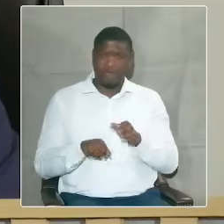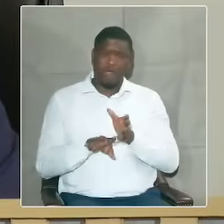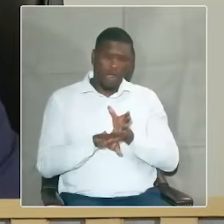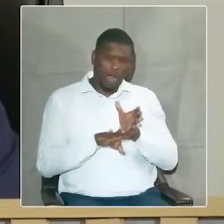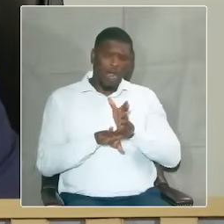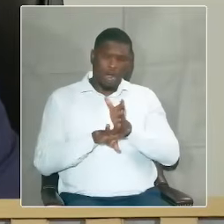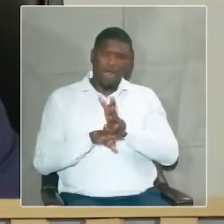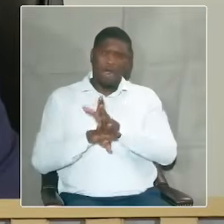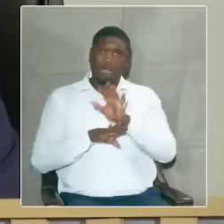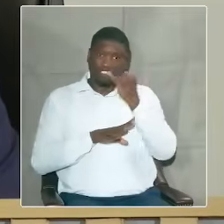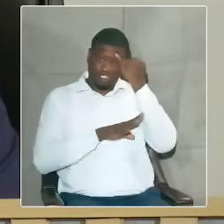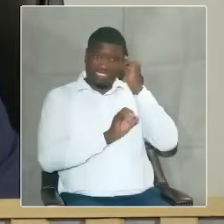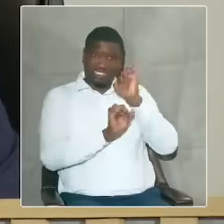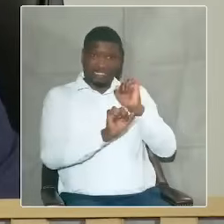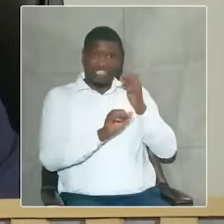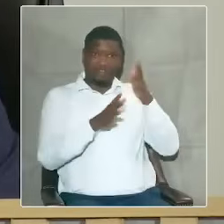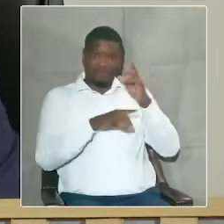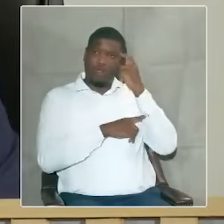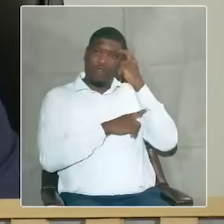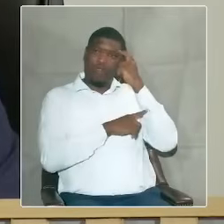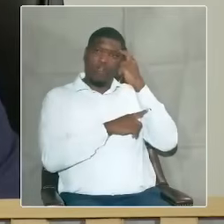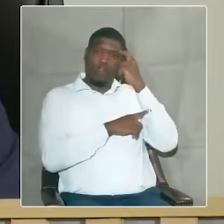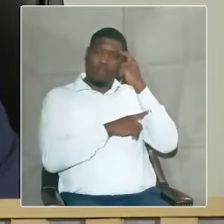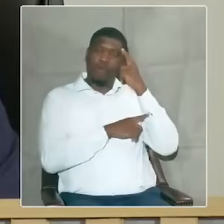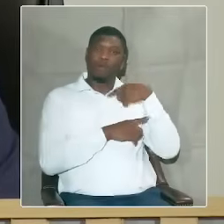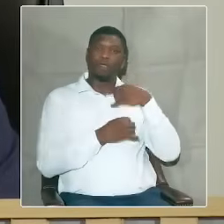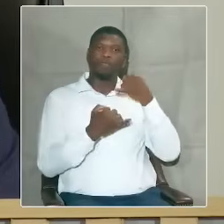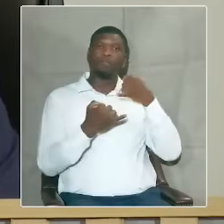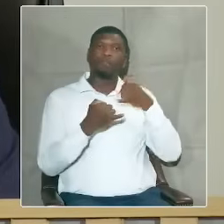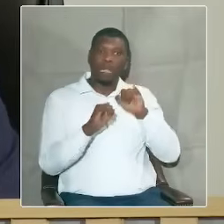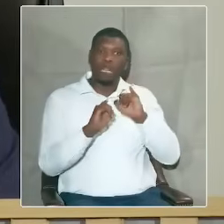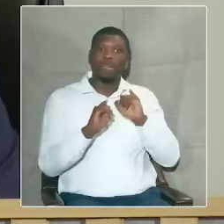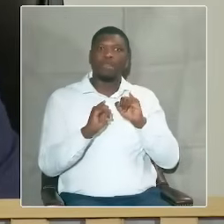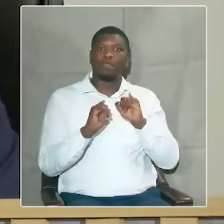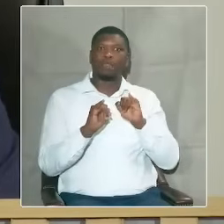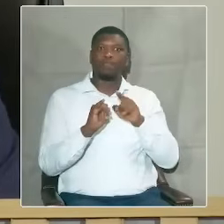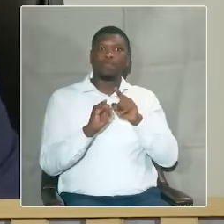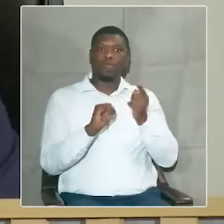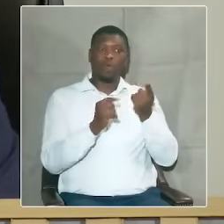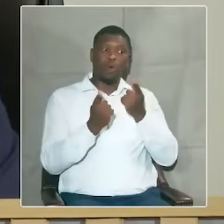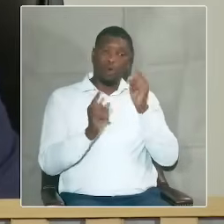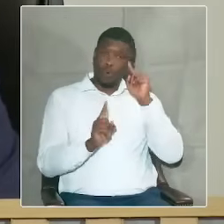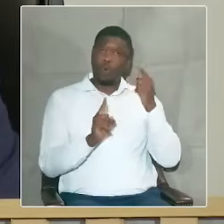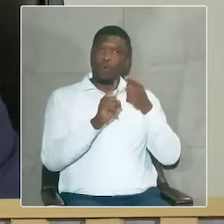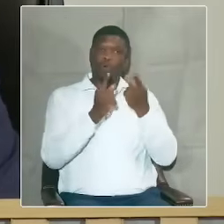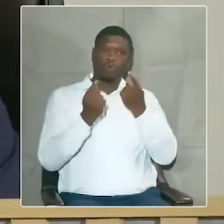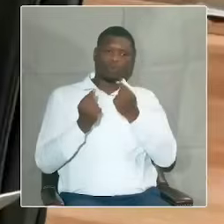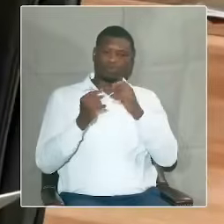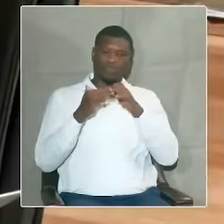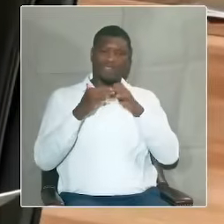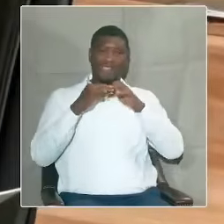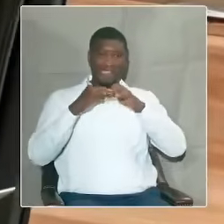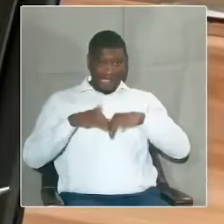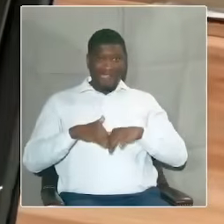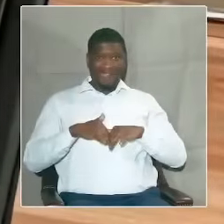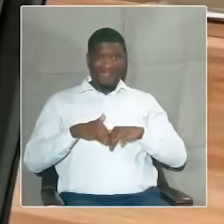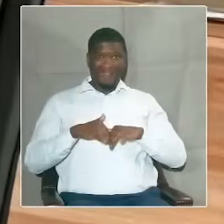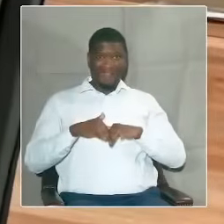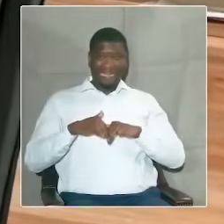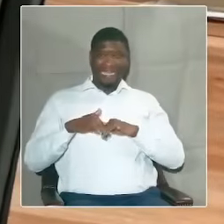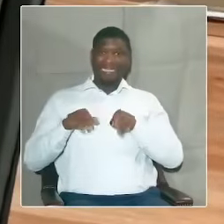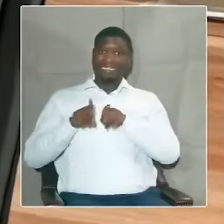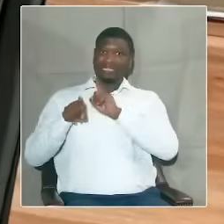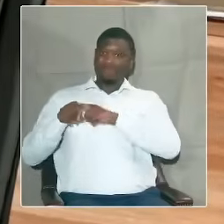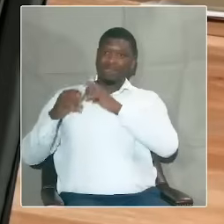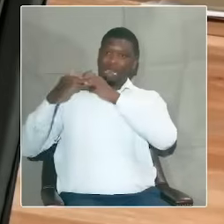aspects that he was suggesting, but even implementing the disbandment in the terms as he had